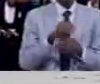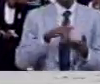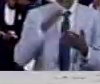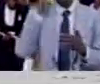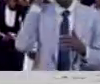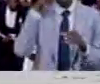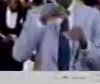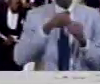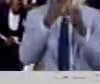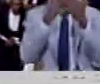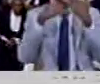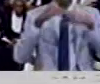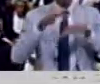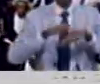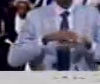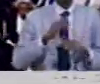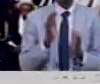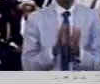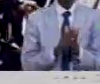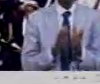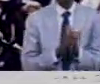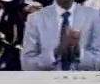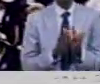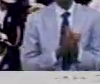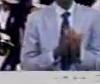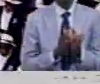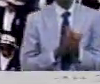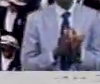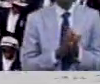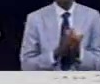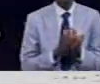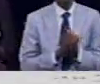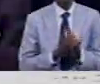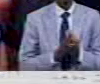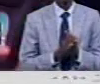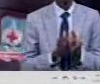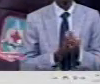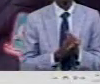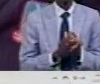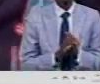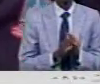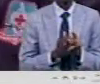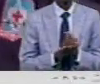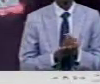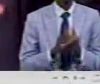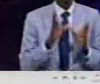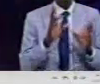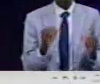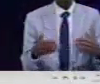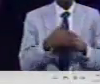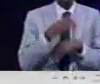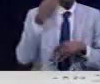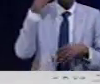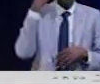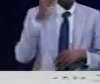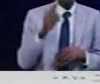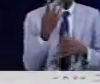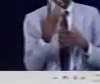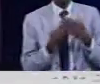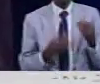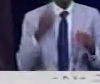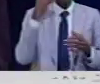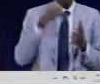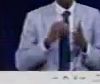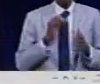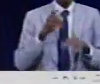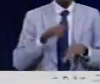No more holding back, for it's our time to move forward. No room for lack, for it's our time to be honored. Where the word